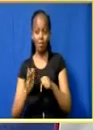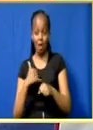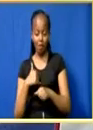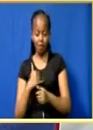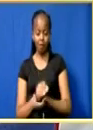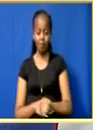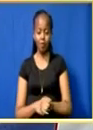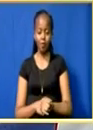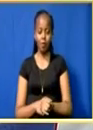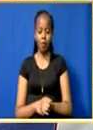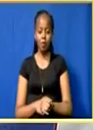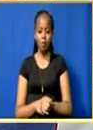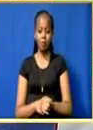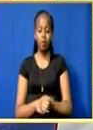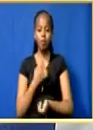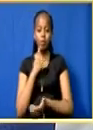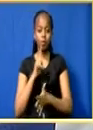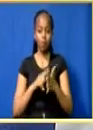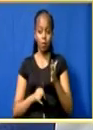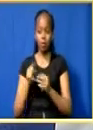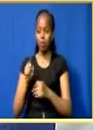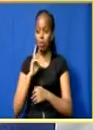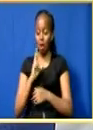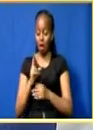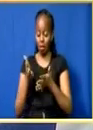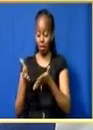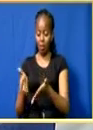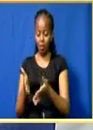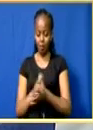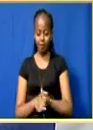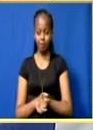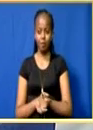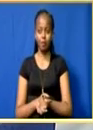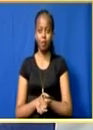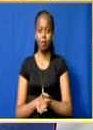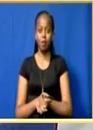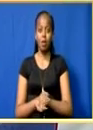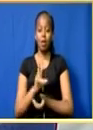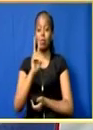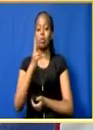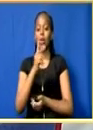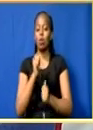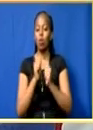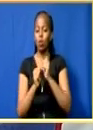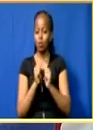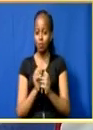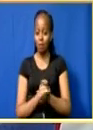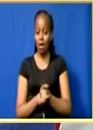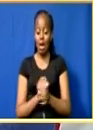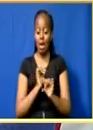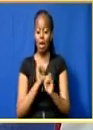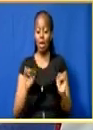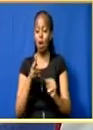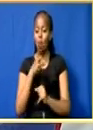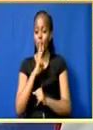kales. Sukuma wiki. So we say these ones are present. Mm-hmm. We put them there. Okay. The second requirement is clean